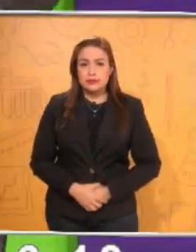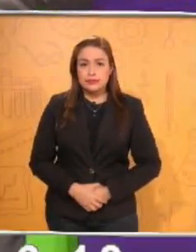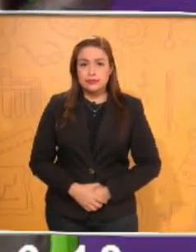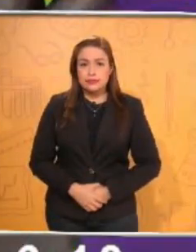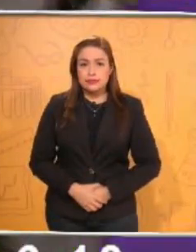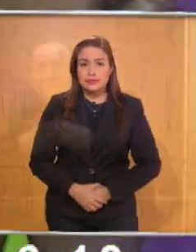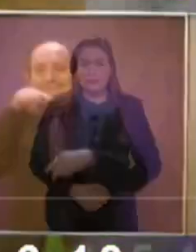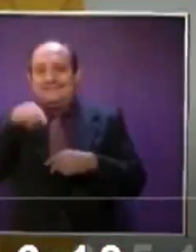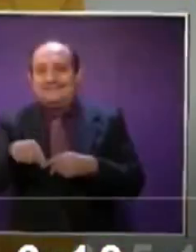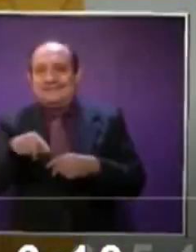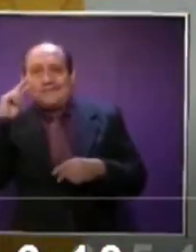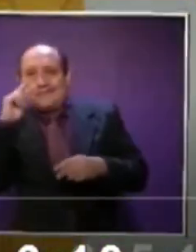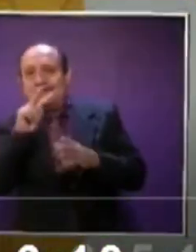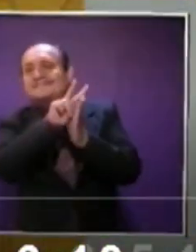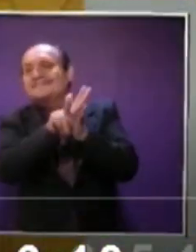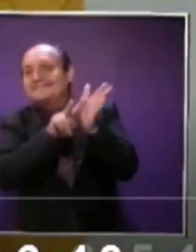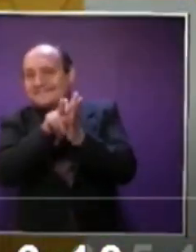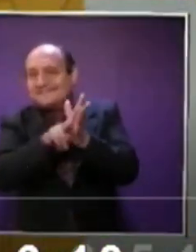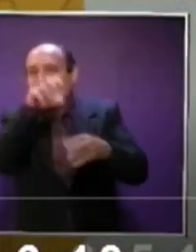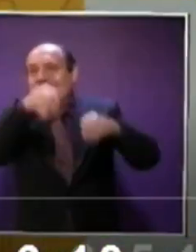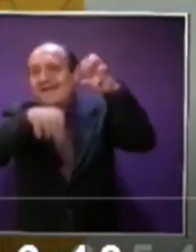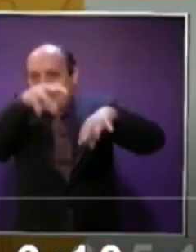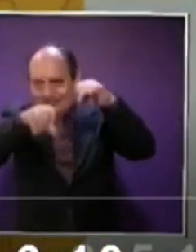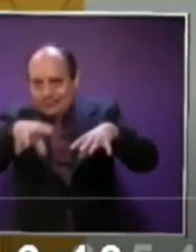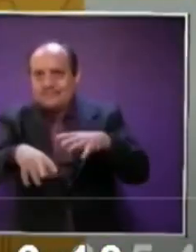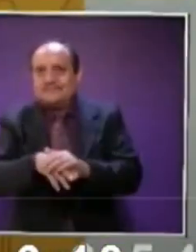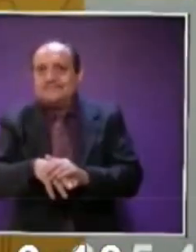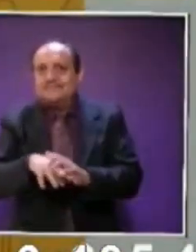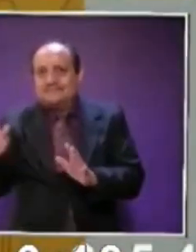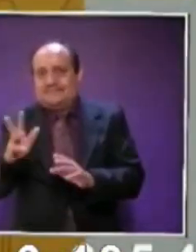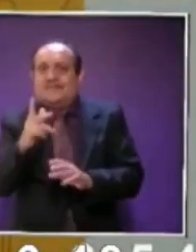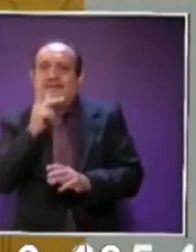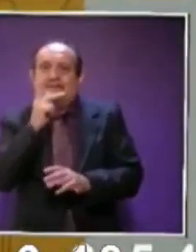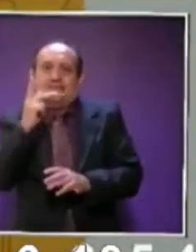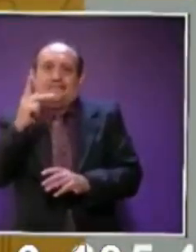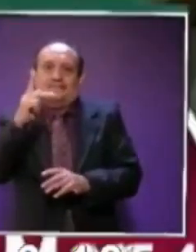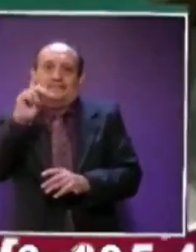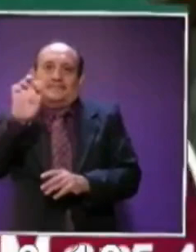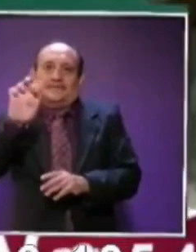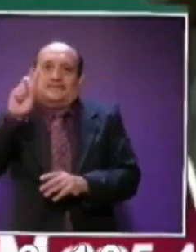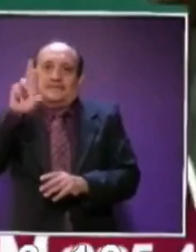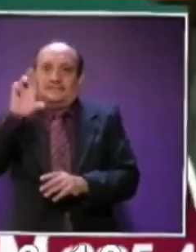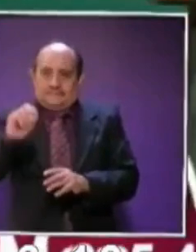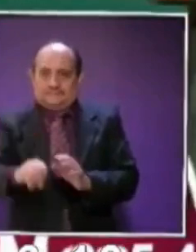Pay attention. Con este video que se llama Lluvia Tropical, Pedro de la Mar. Gracias.